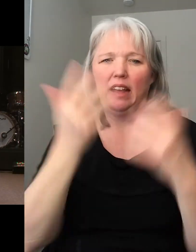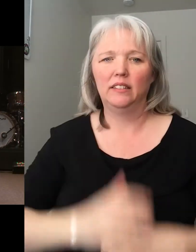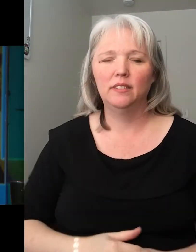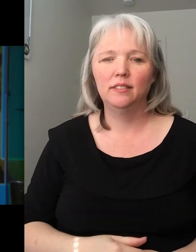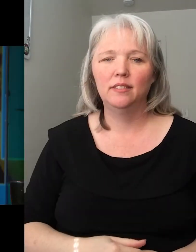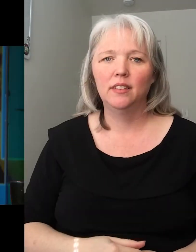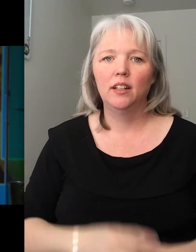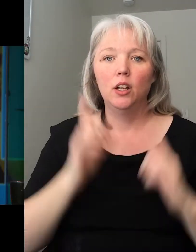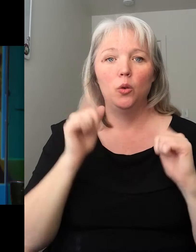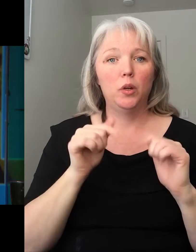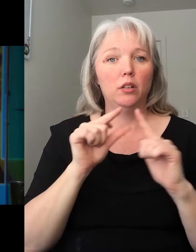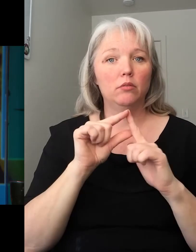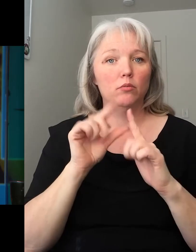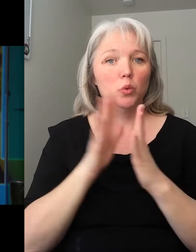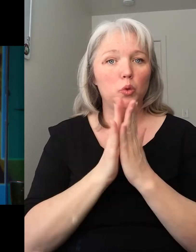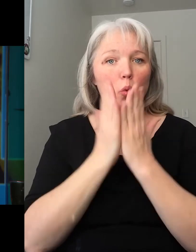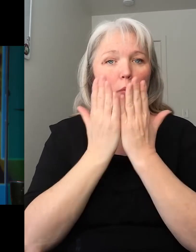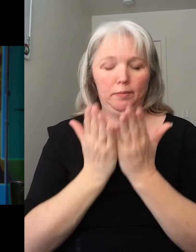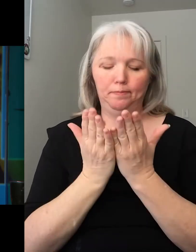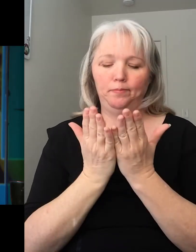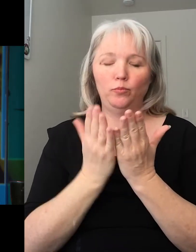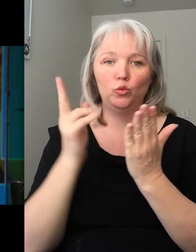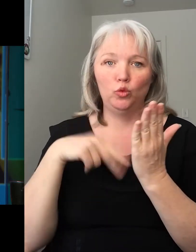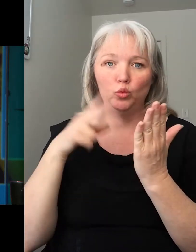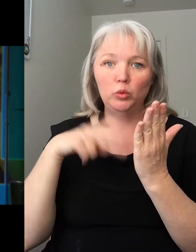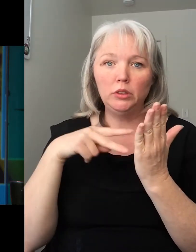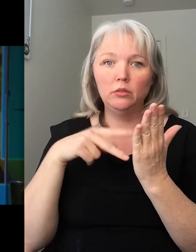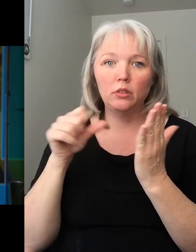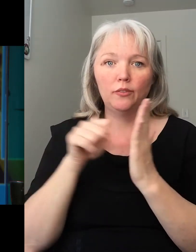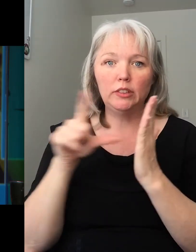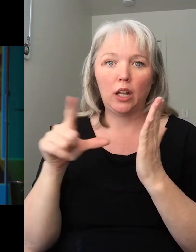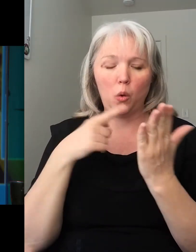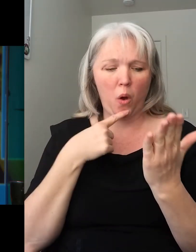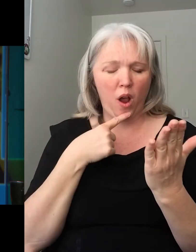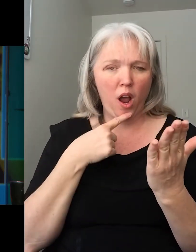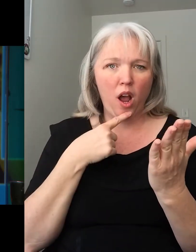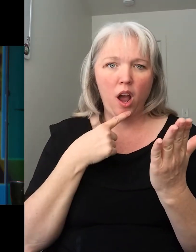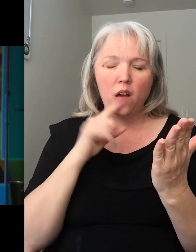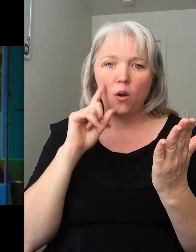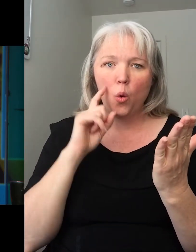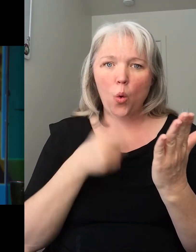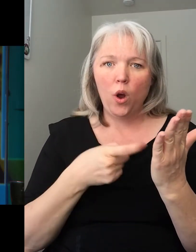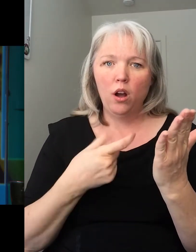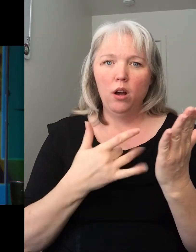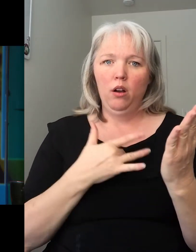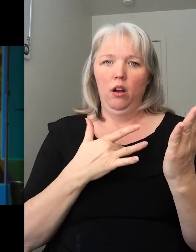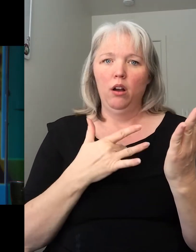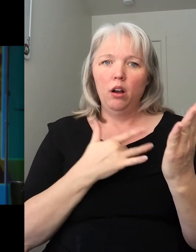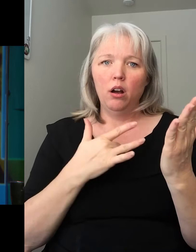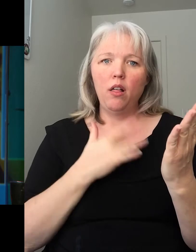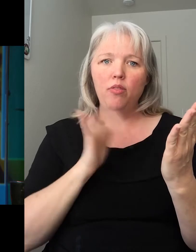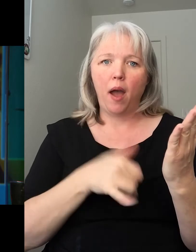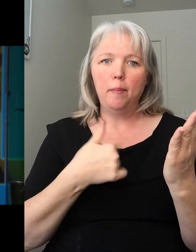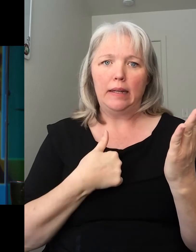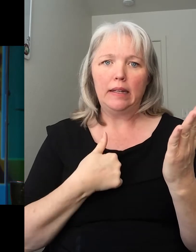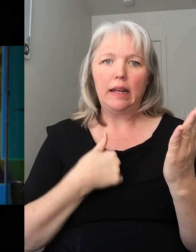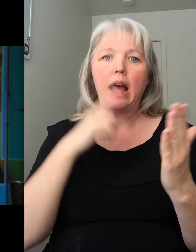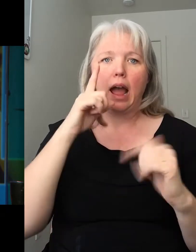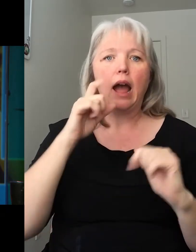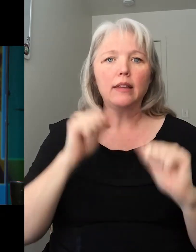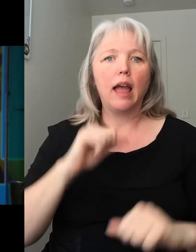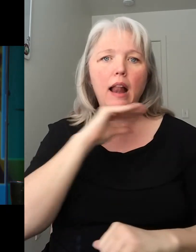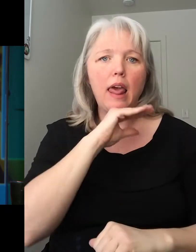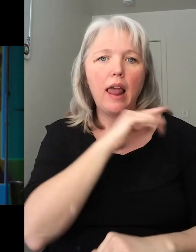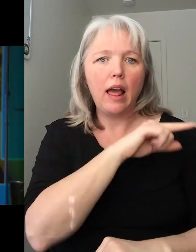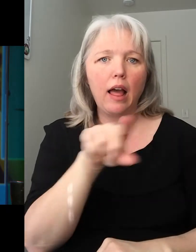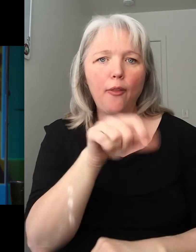you. That when you open the Word of God and you read the Word of God, all of a sudden you're going, God, that's me. That's really me. I mean, I know I can